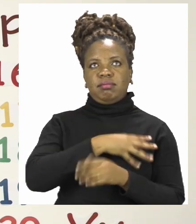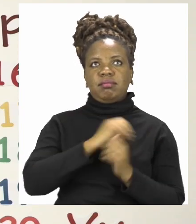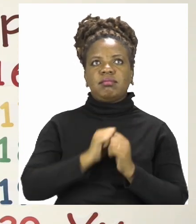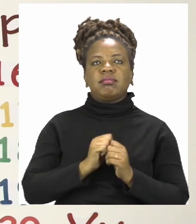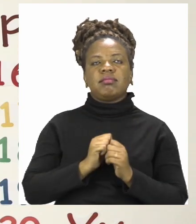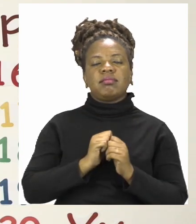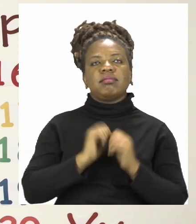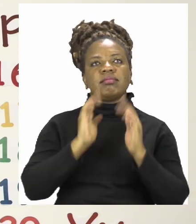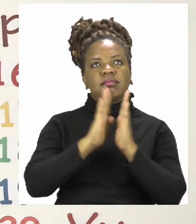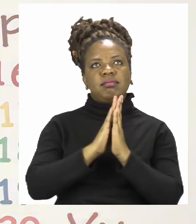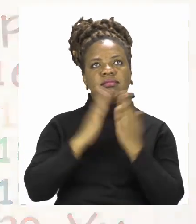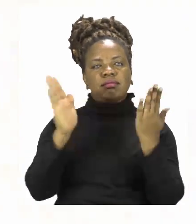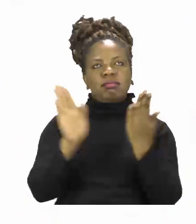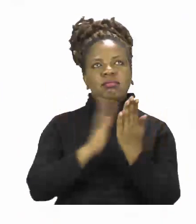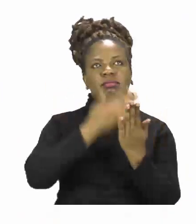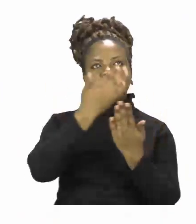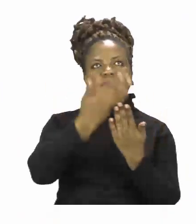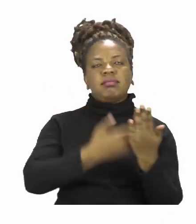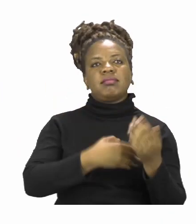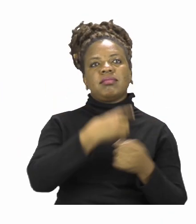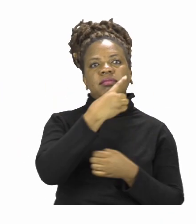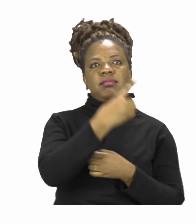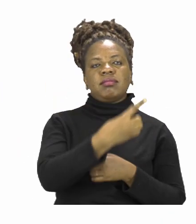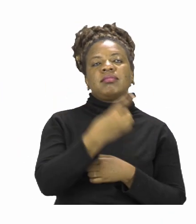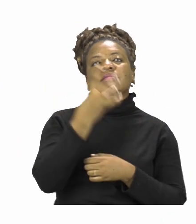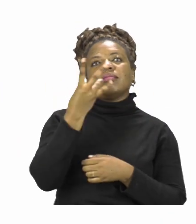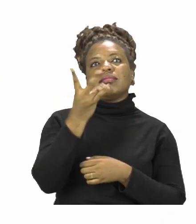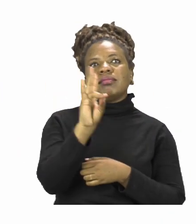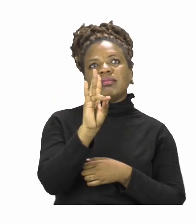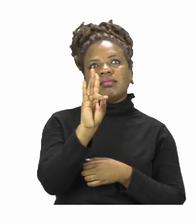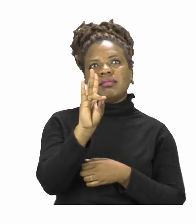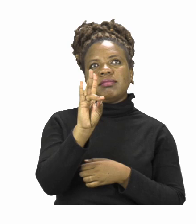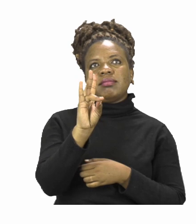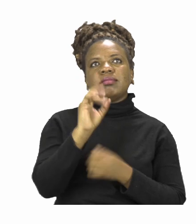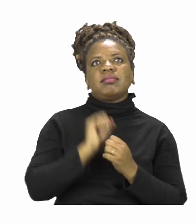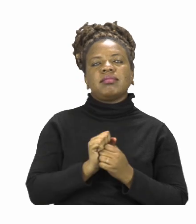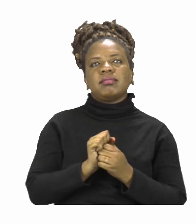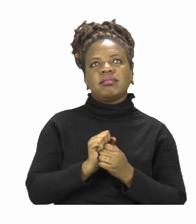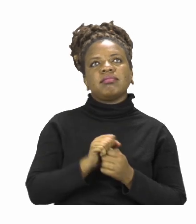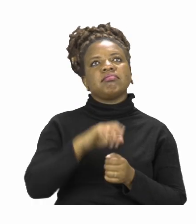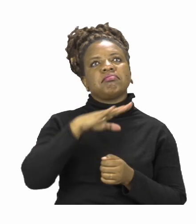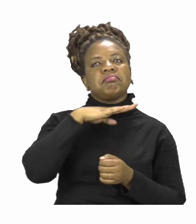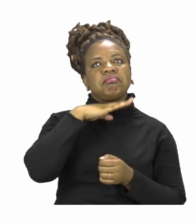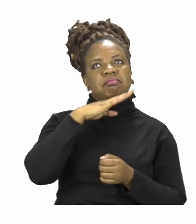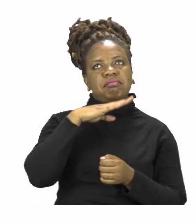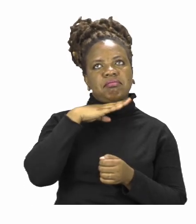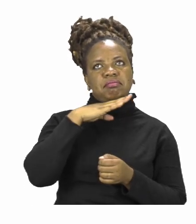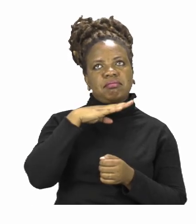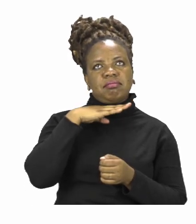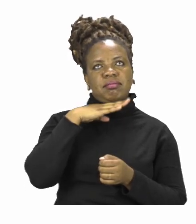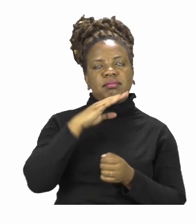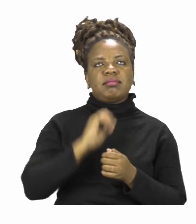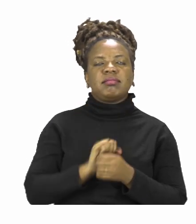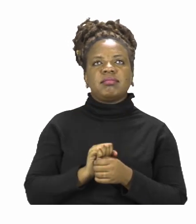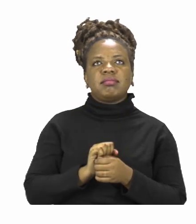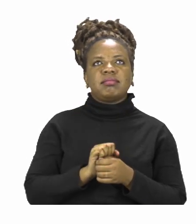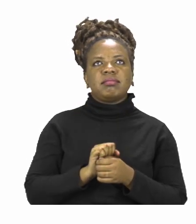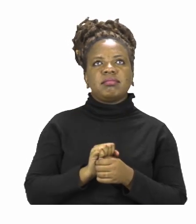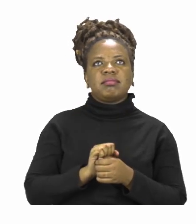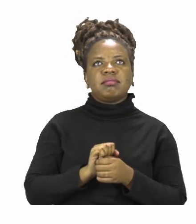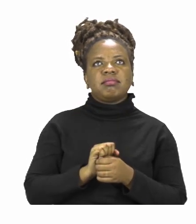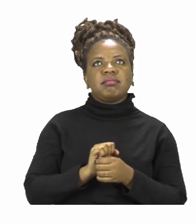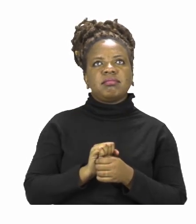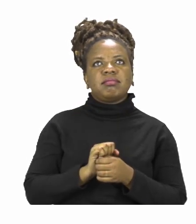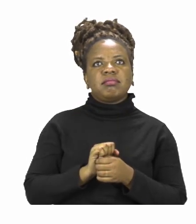page 17. On page 17, there is a passage for us to read. Now, this one is